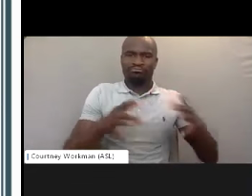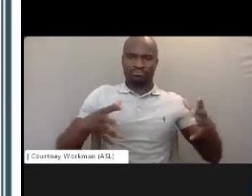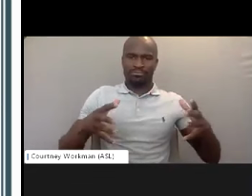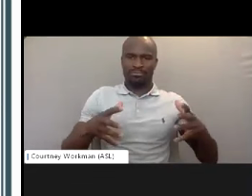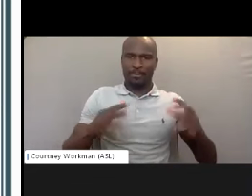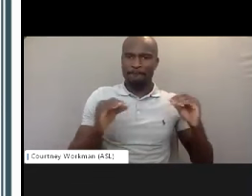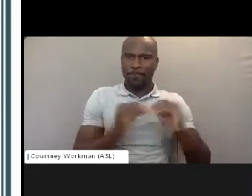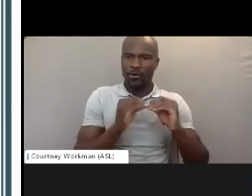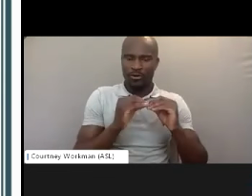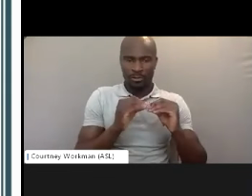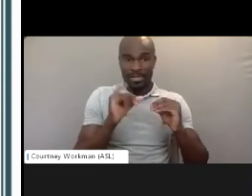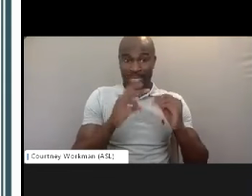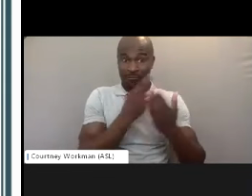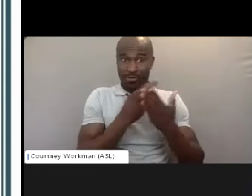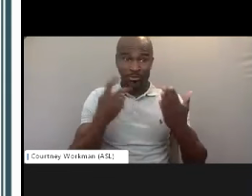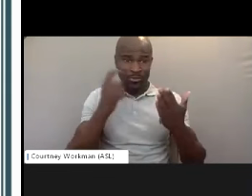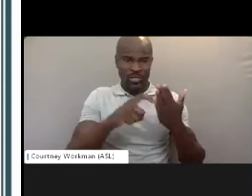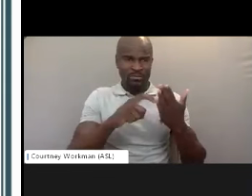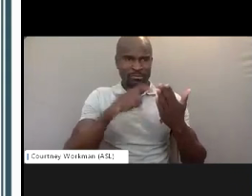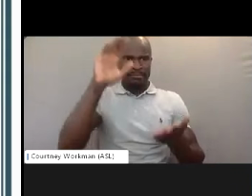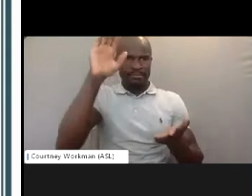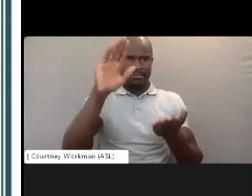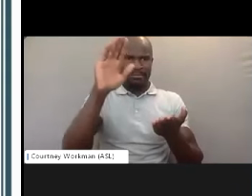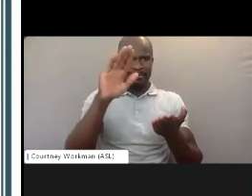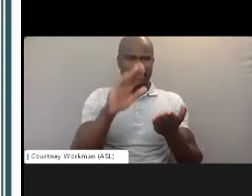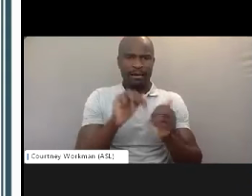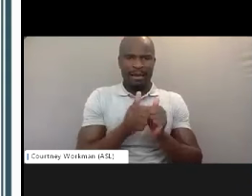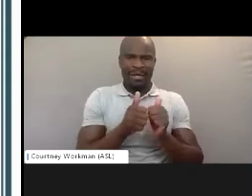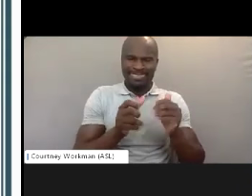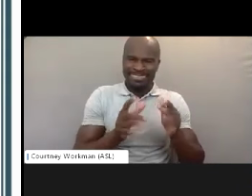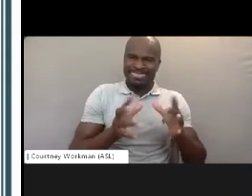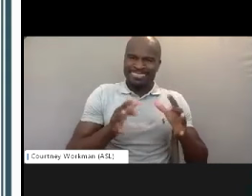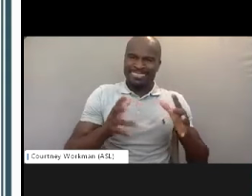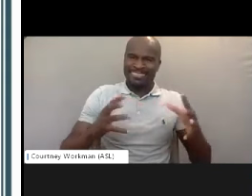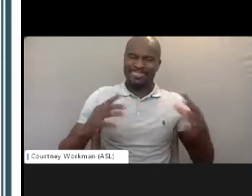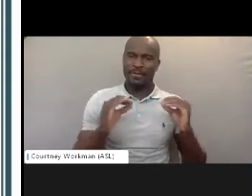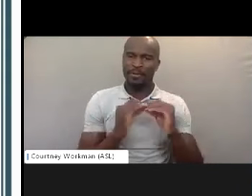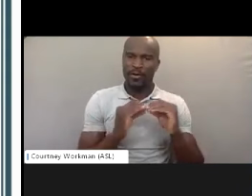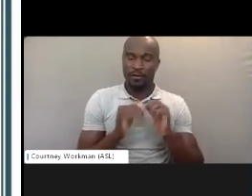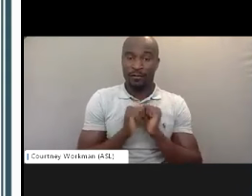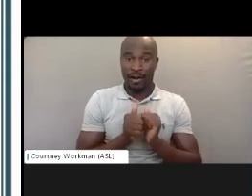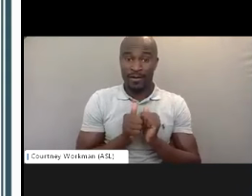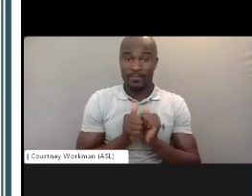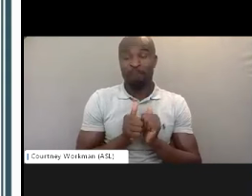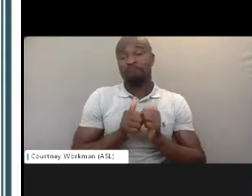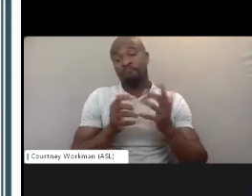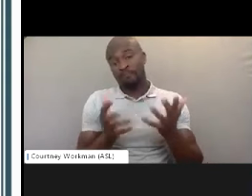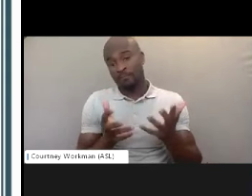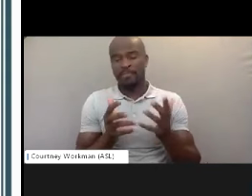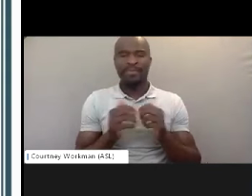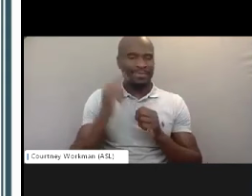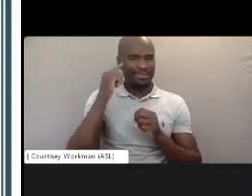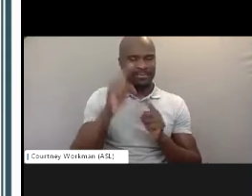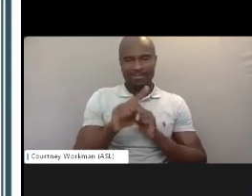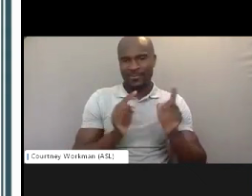have declining resources, how can we figure out how to expand capacity for mental health services in communities? I think there's multiple. I